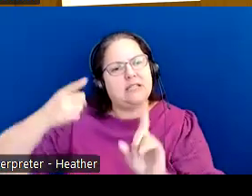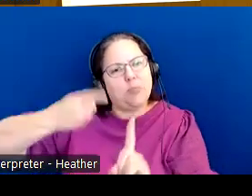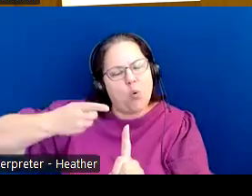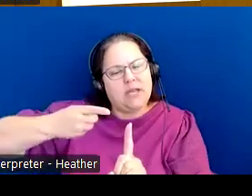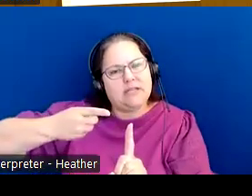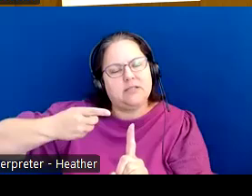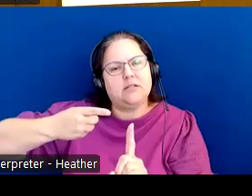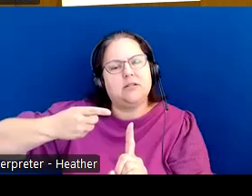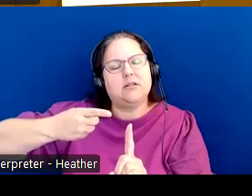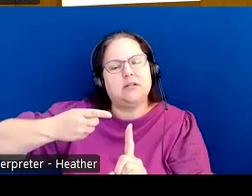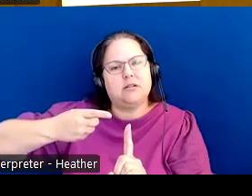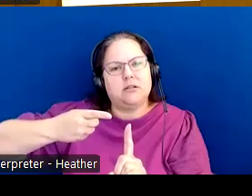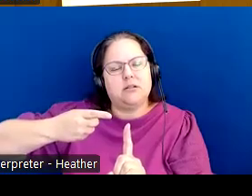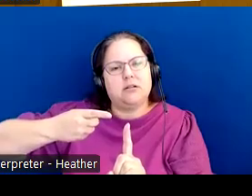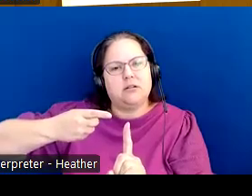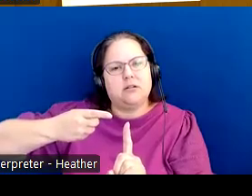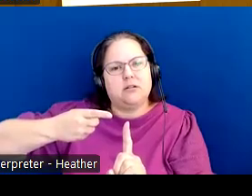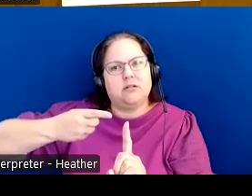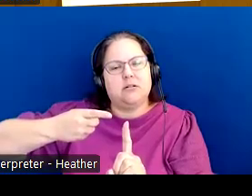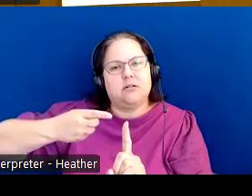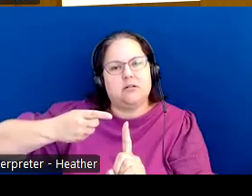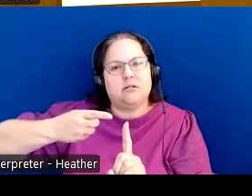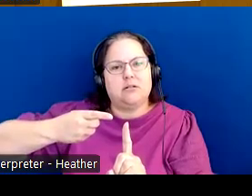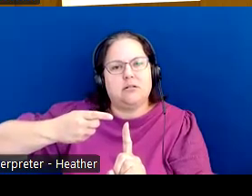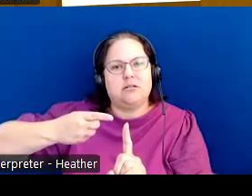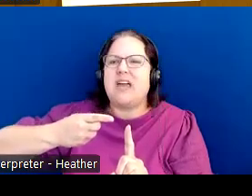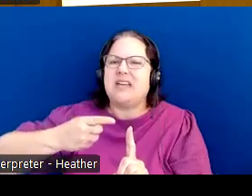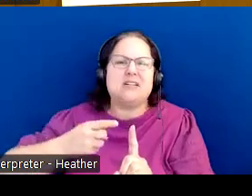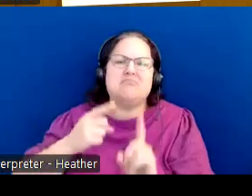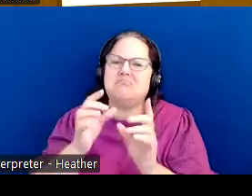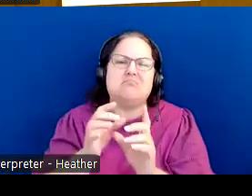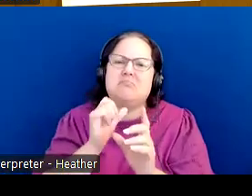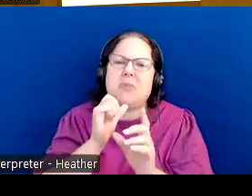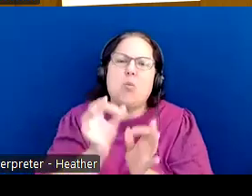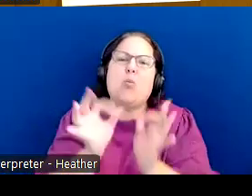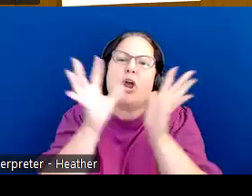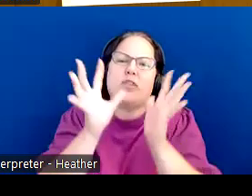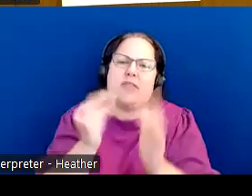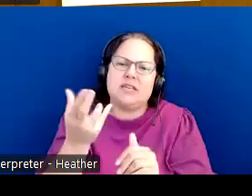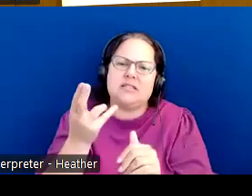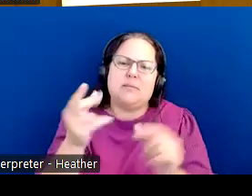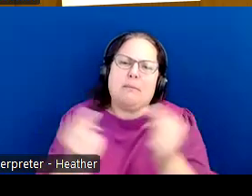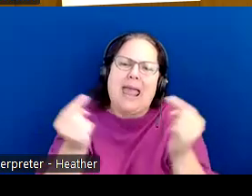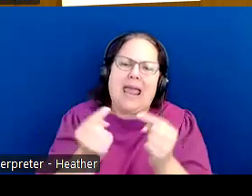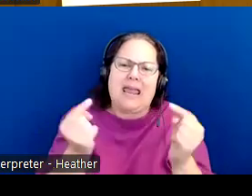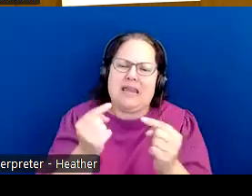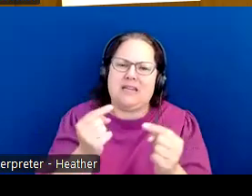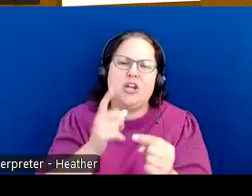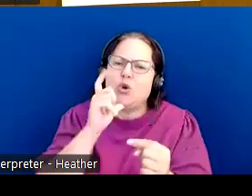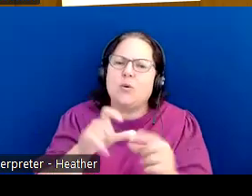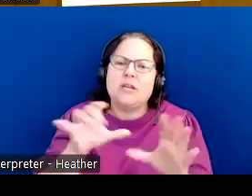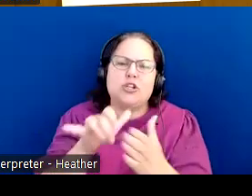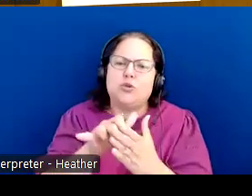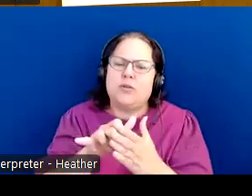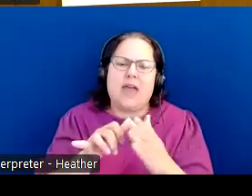of the tragedy of needless pain and the under-medication for pain on burn units. And that the